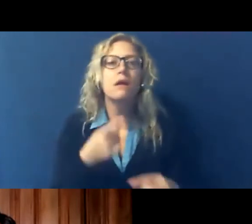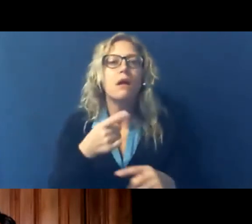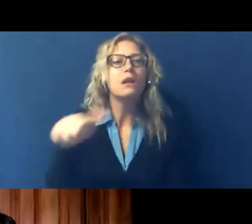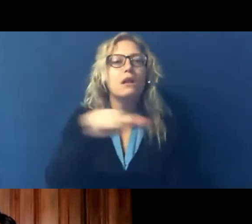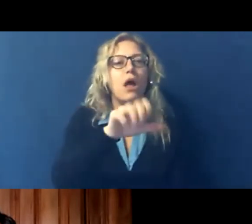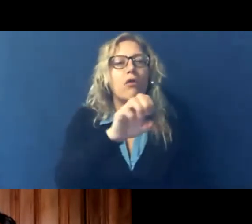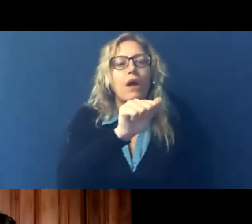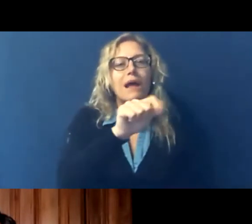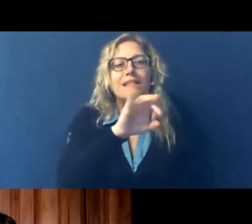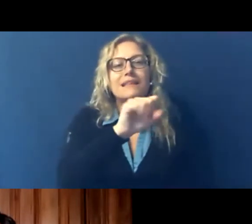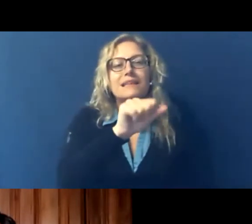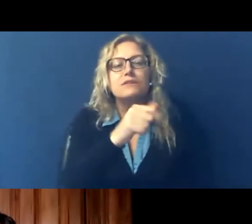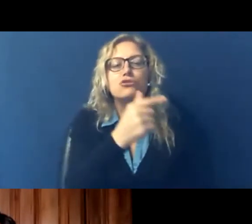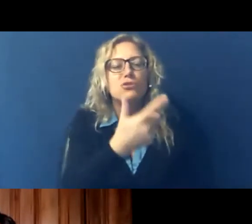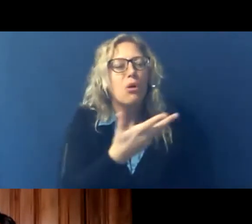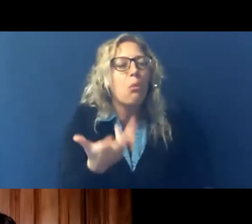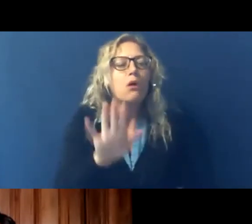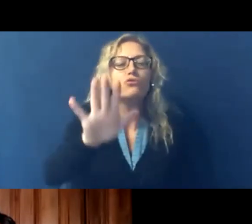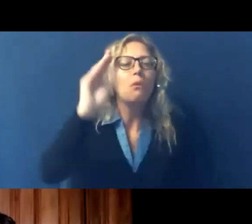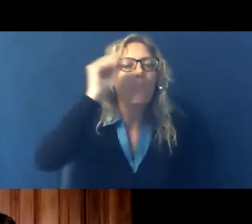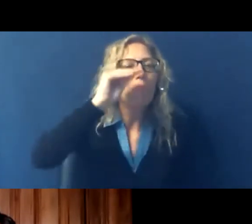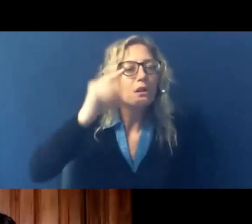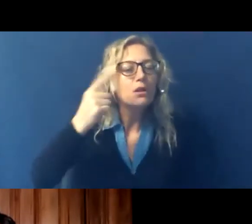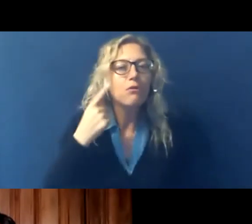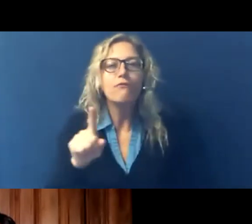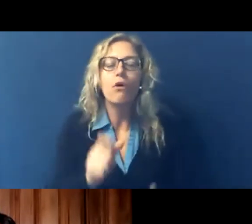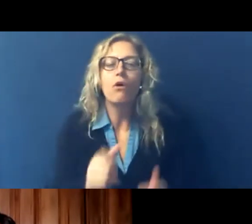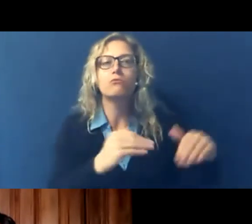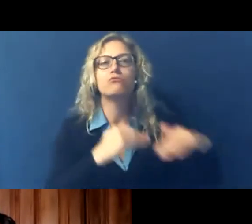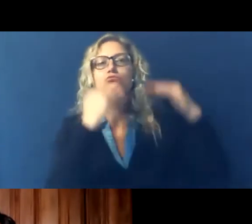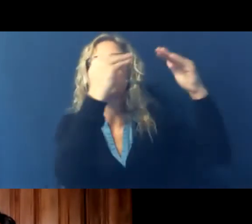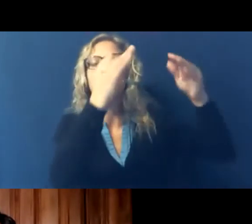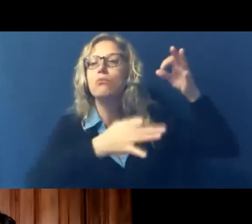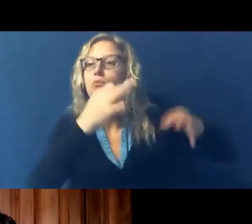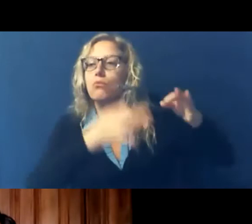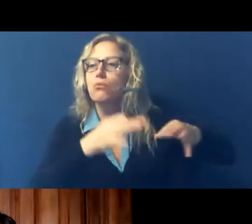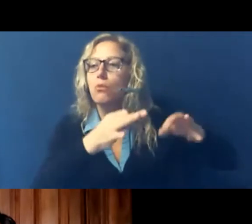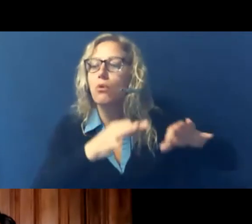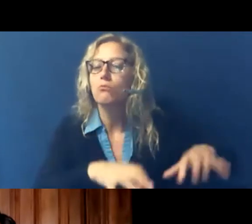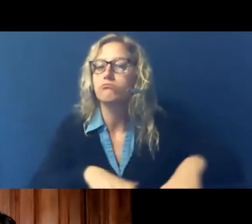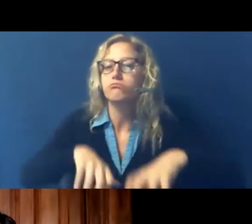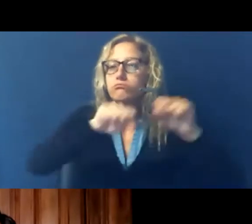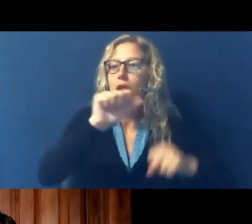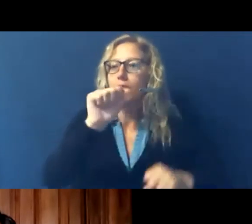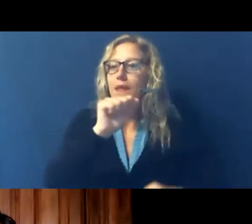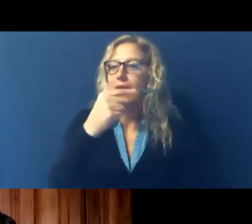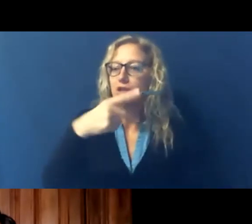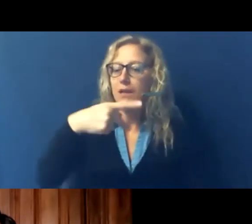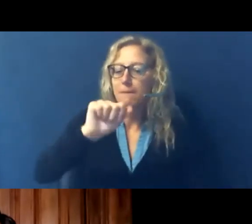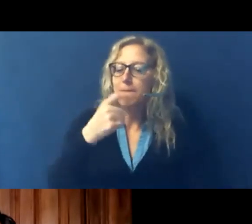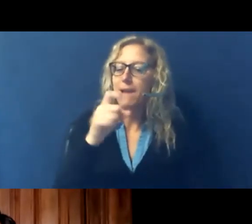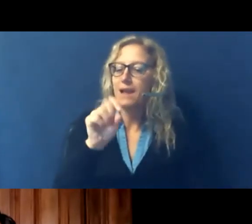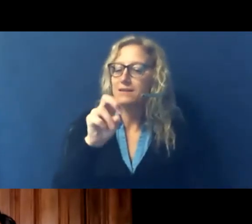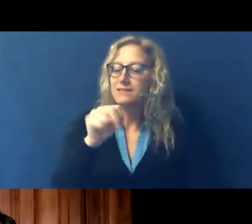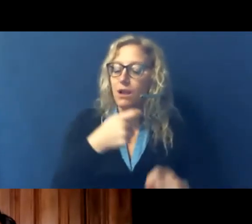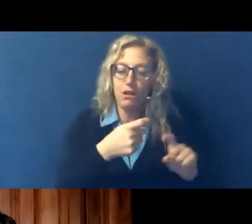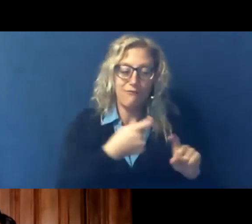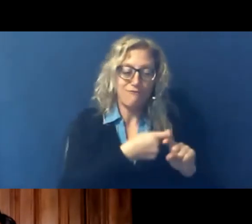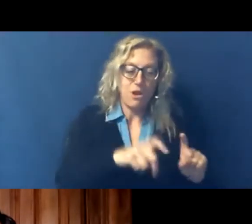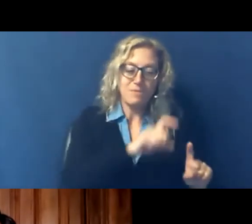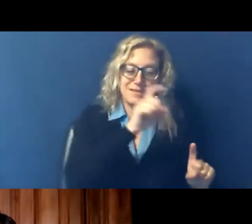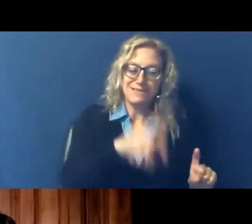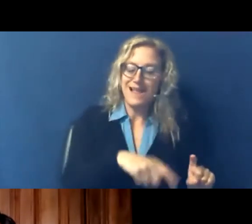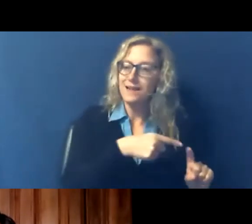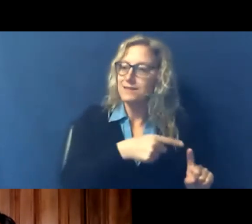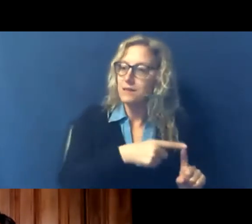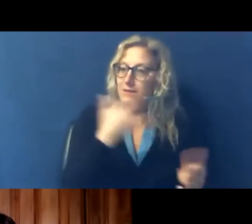Elisa G: what is your opinion about the Supreme Court taking up the AG Paxton from Texas case now